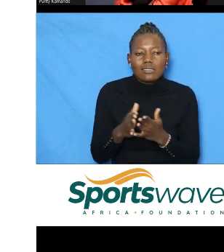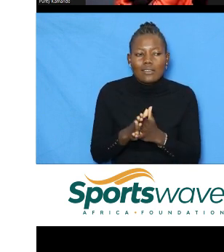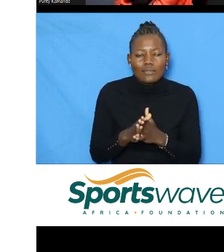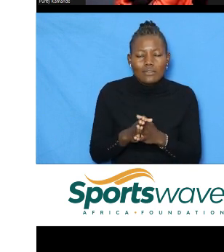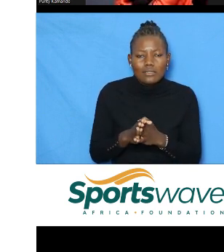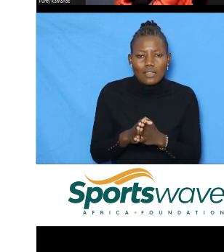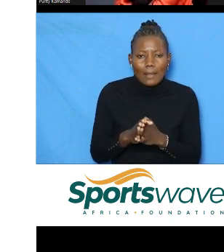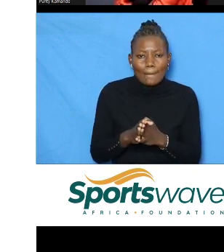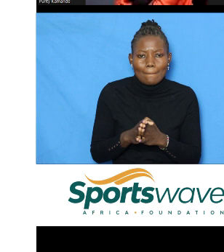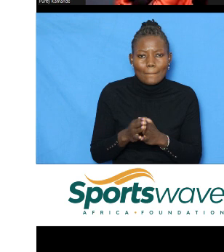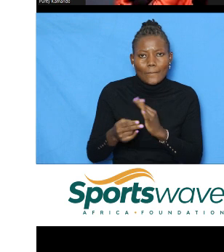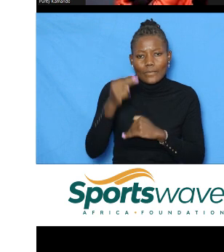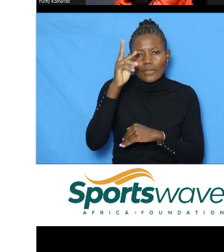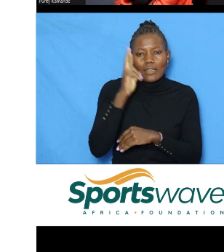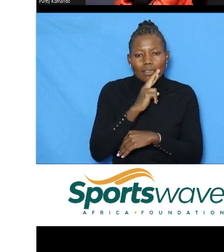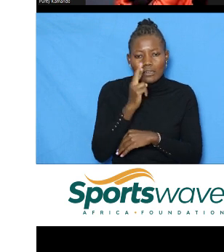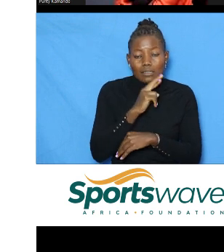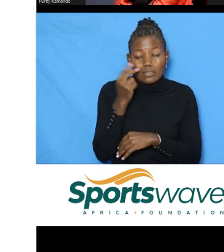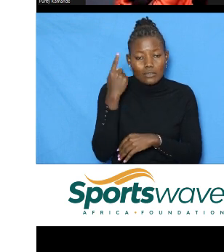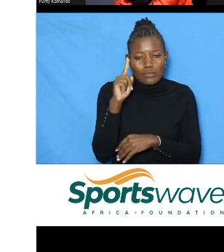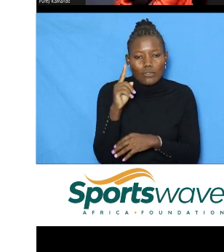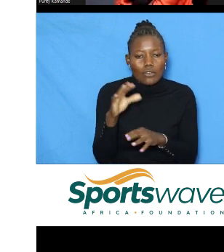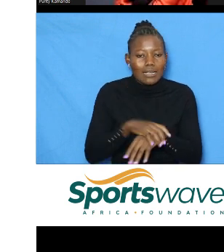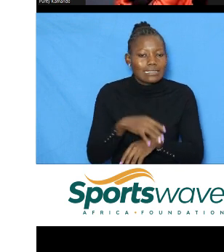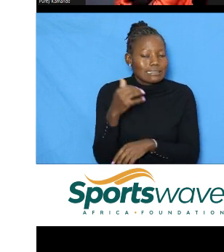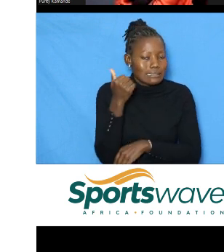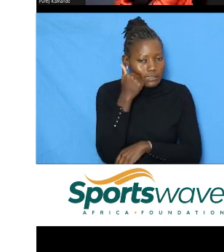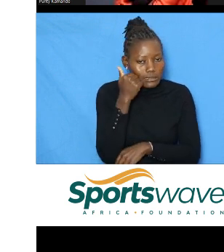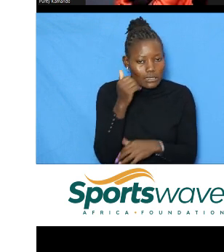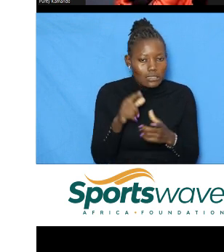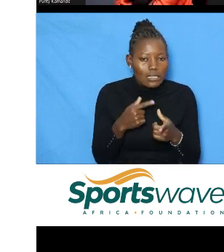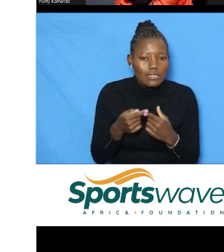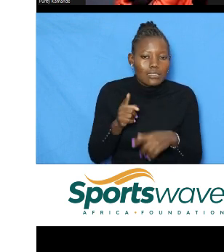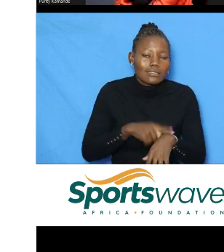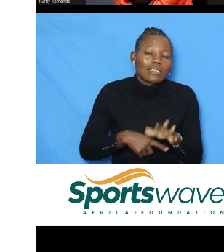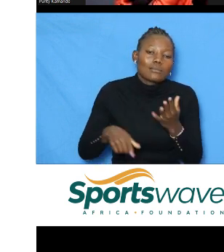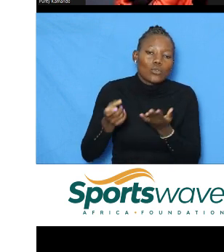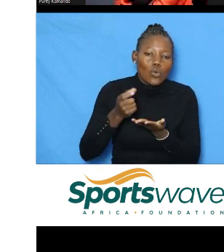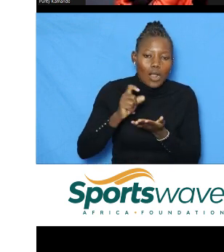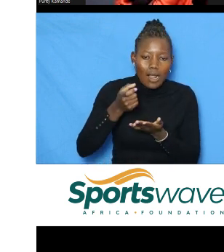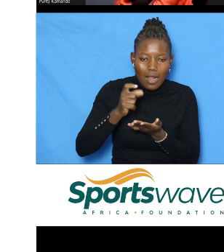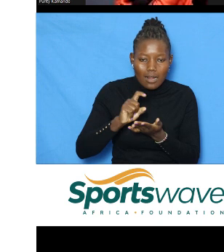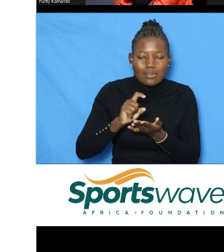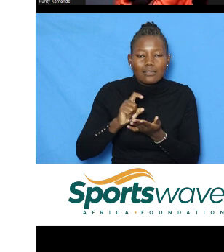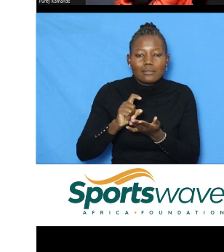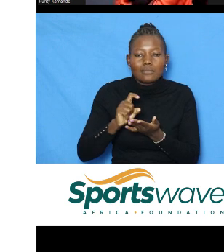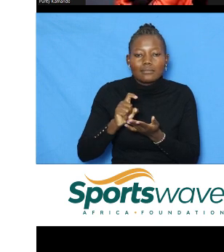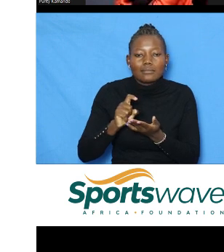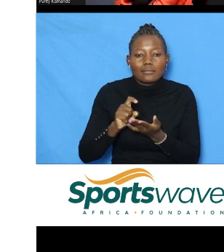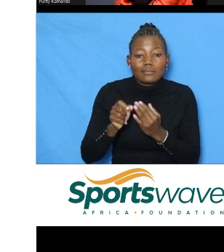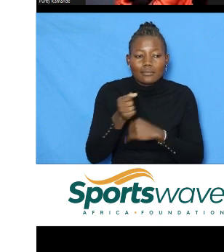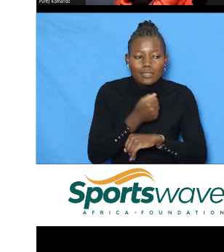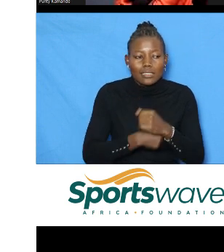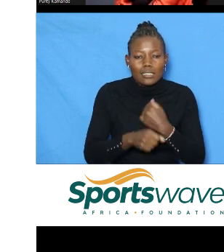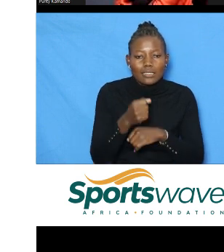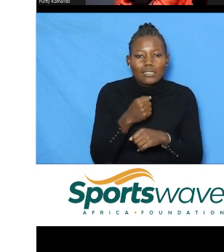exposes them to higher risk of getting illnesses. Then when you add on the additional exercise,